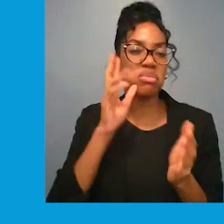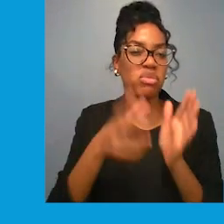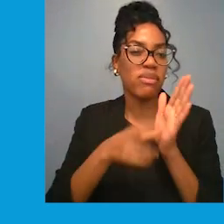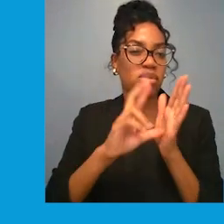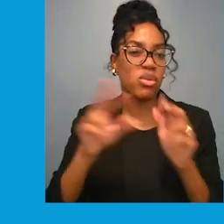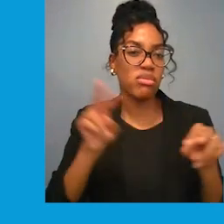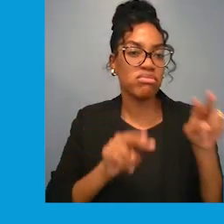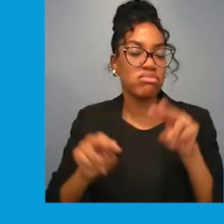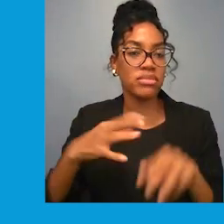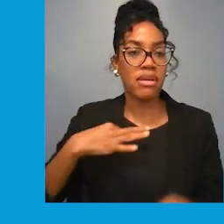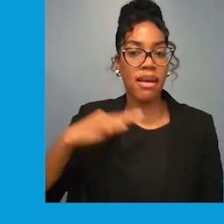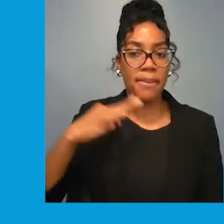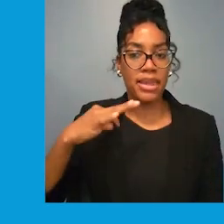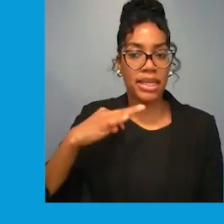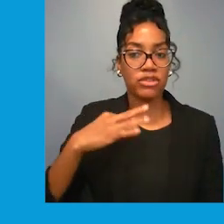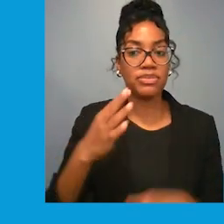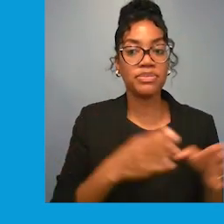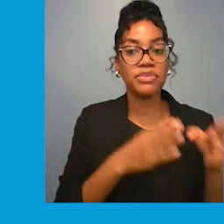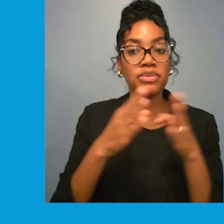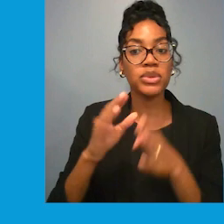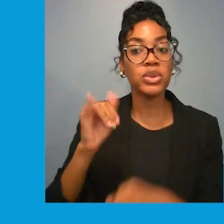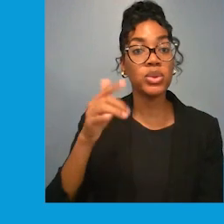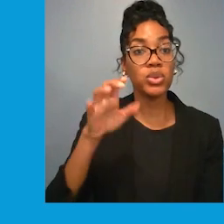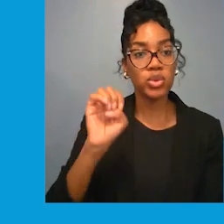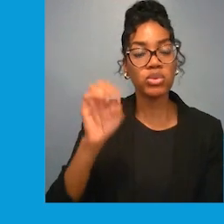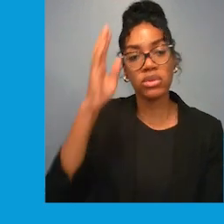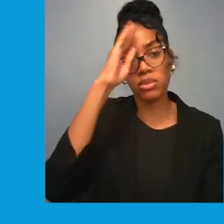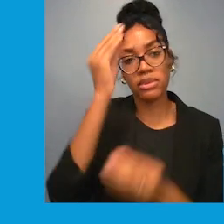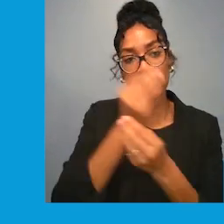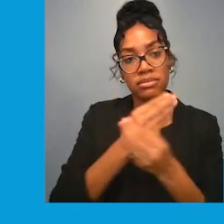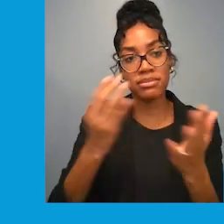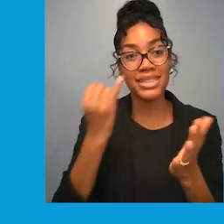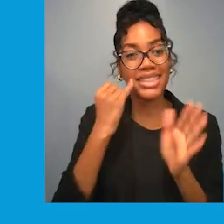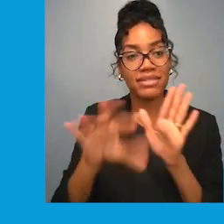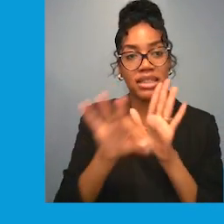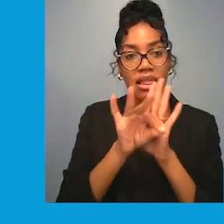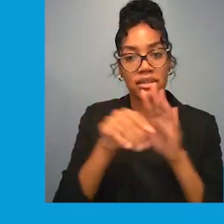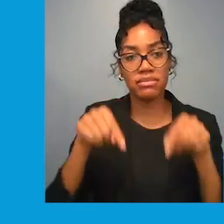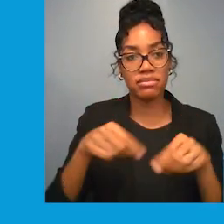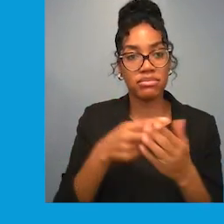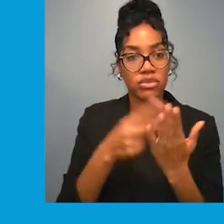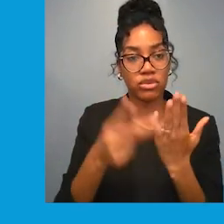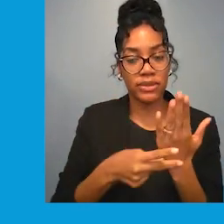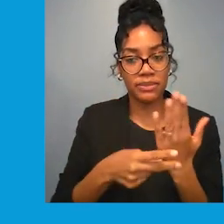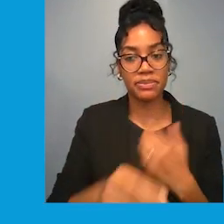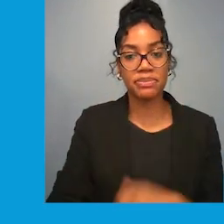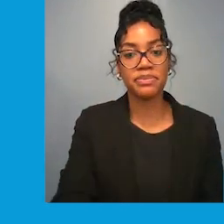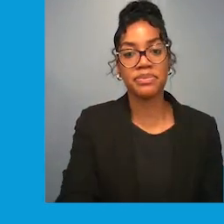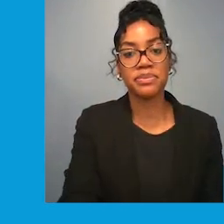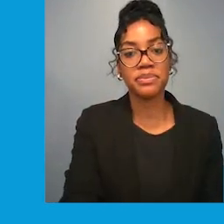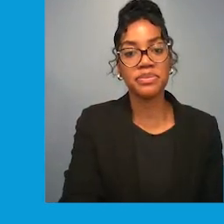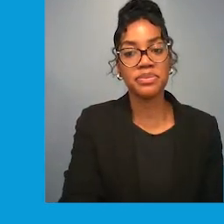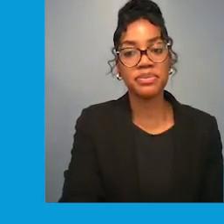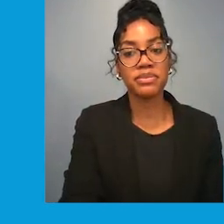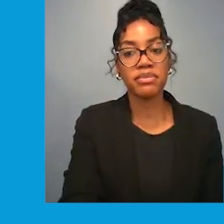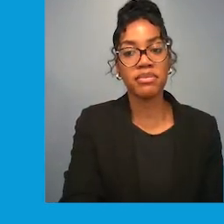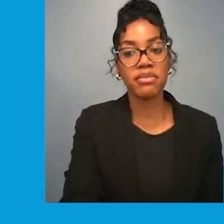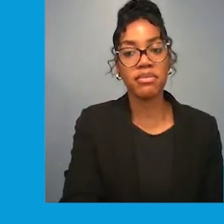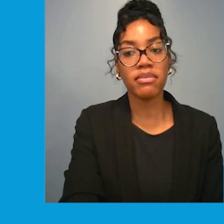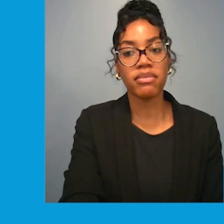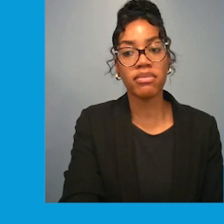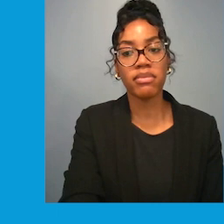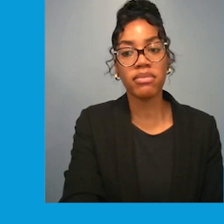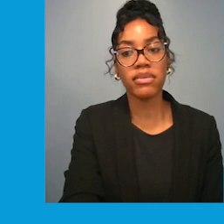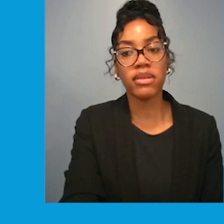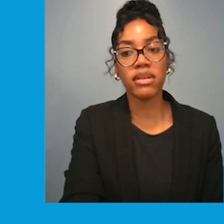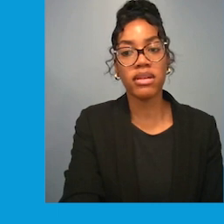Office notifies the programs and the finalists of their selection status. We will be hosting a finalist welcome workshop